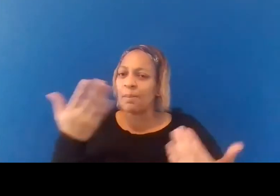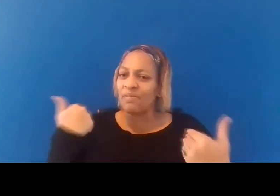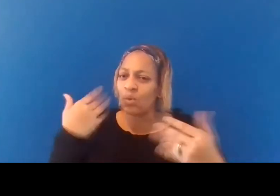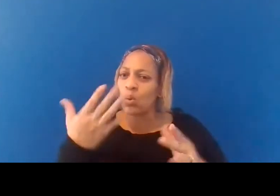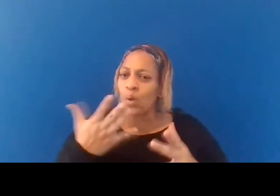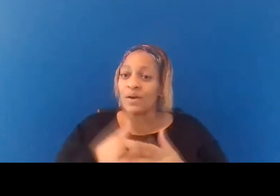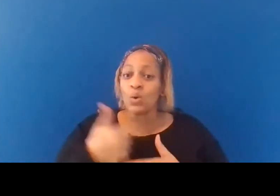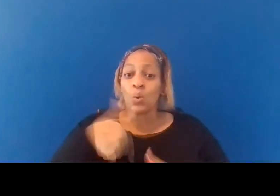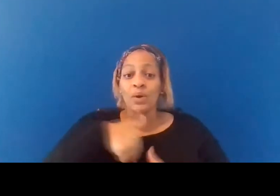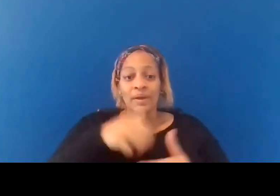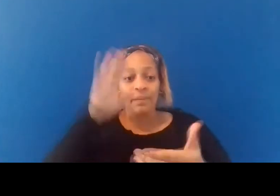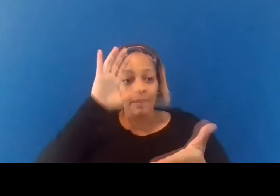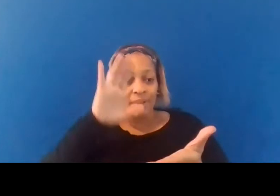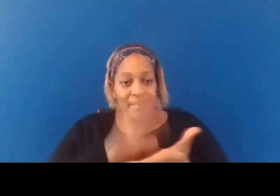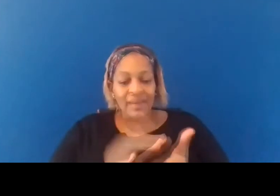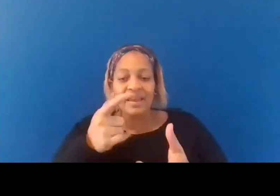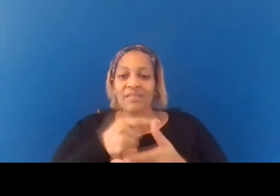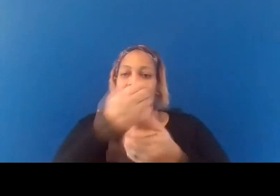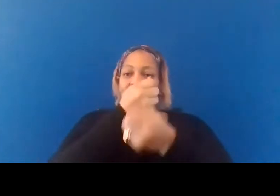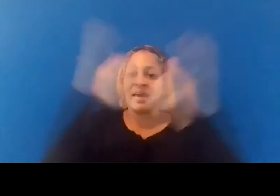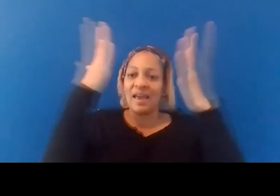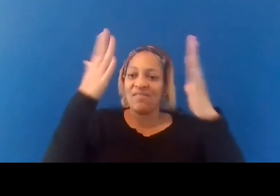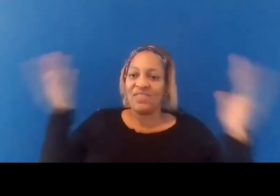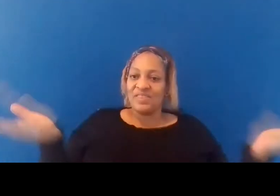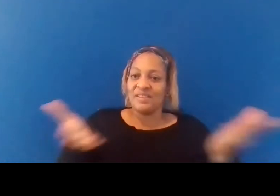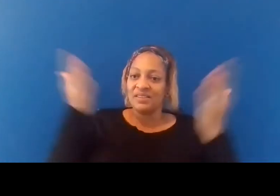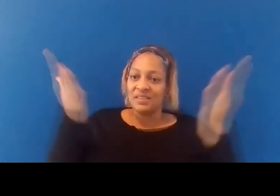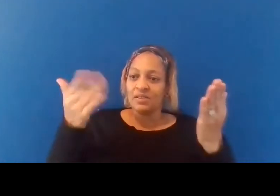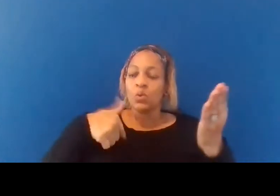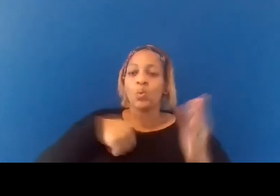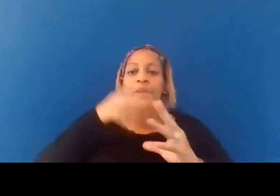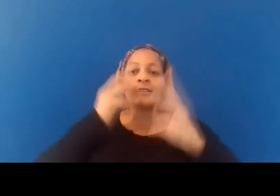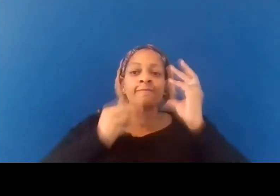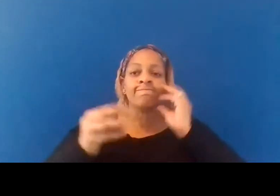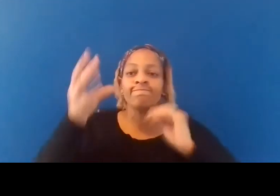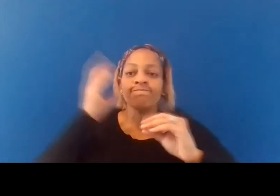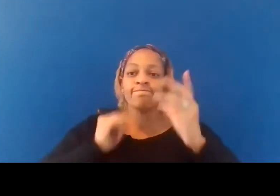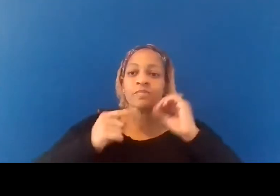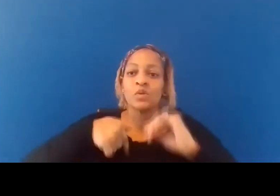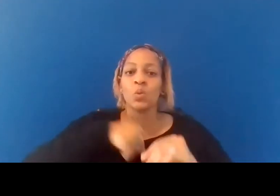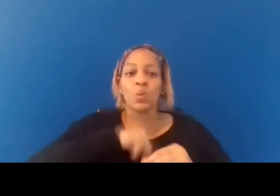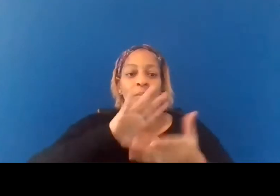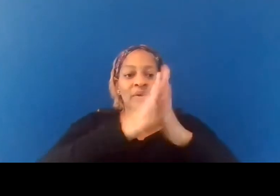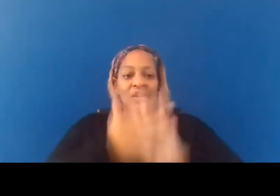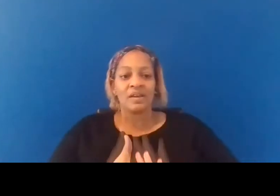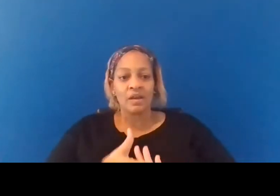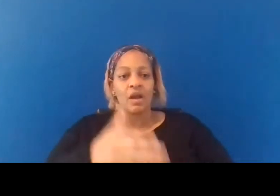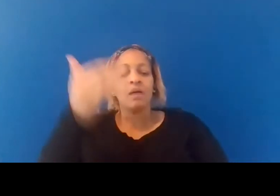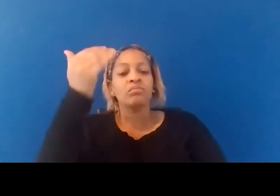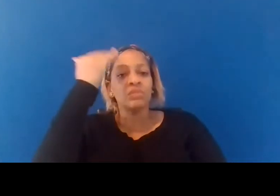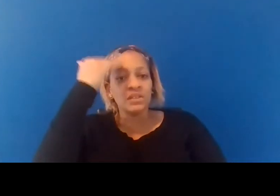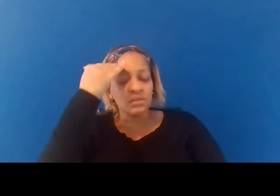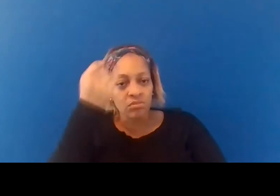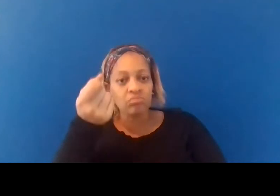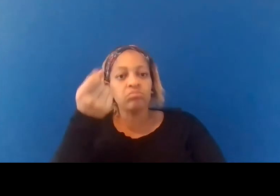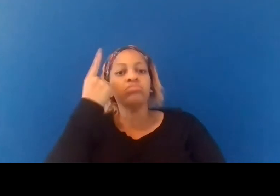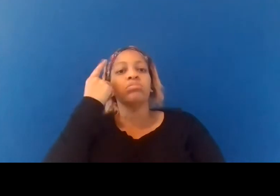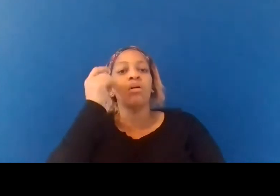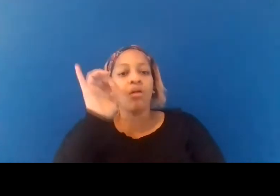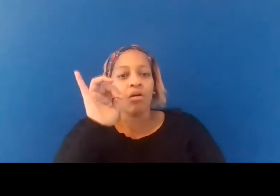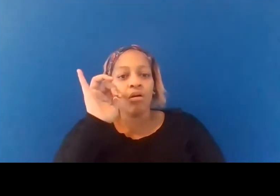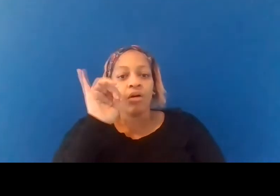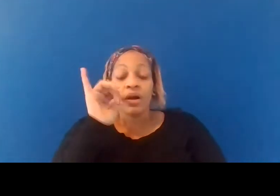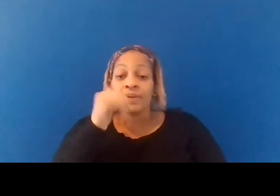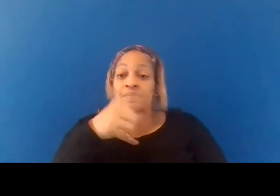that heaven is within and we experience it to the degree that we become conscious of it. Holmes said, the